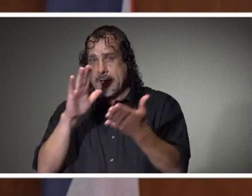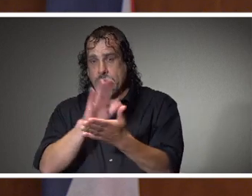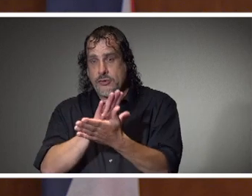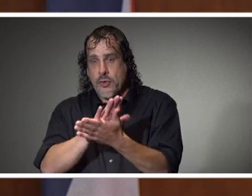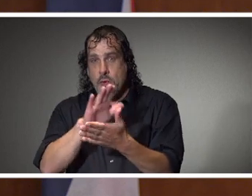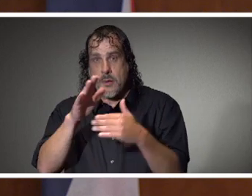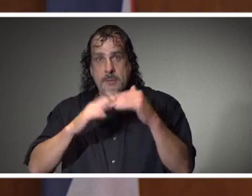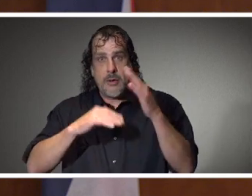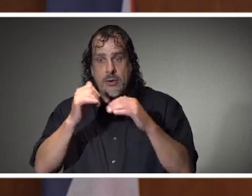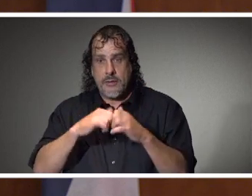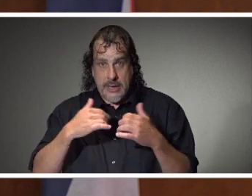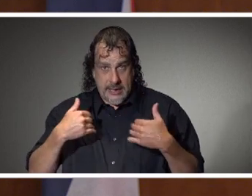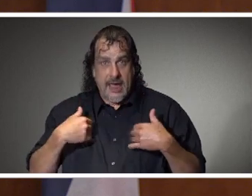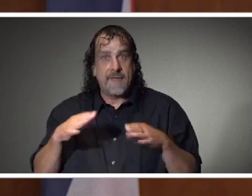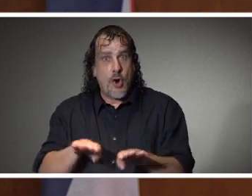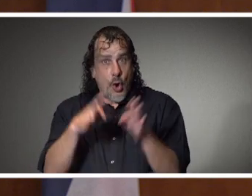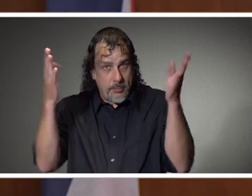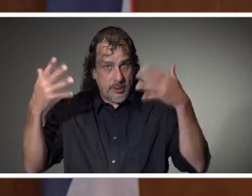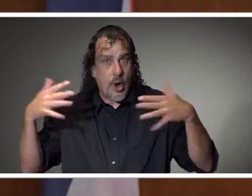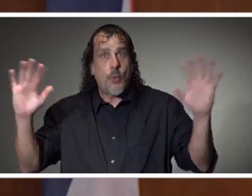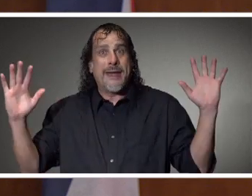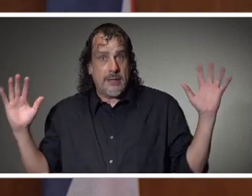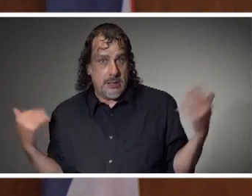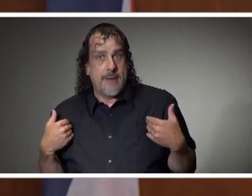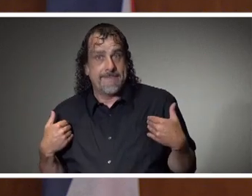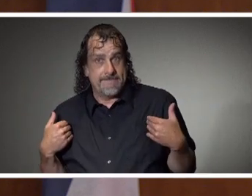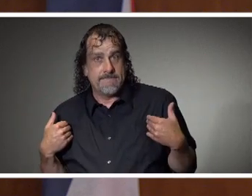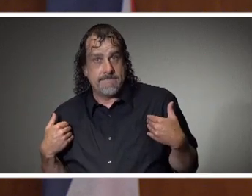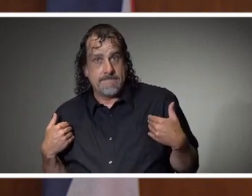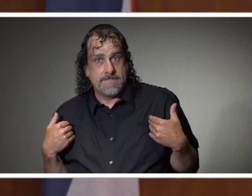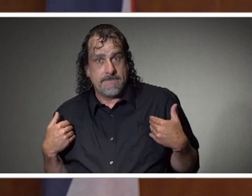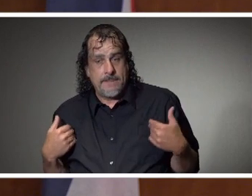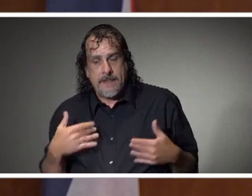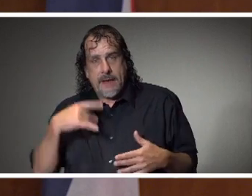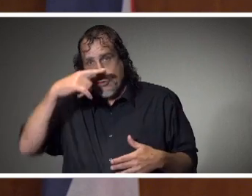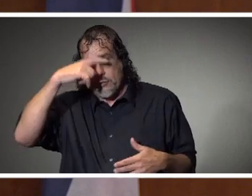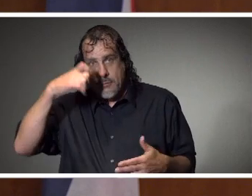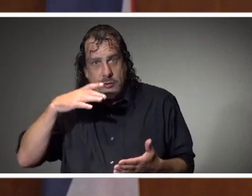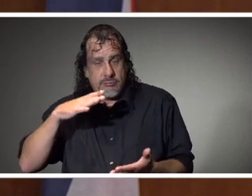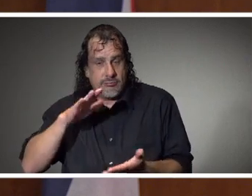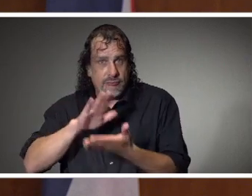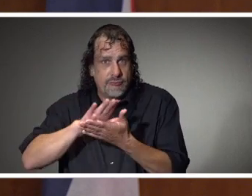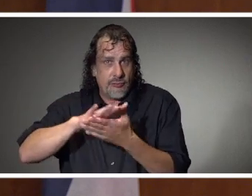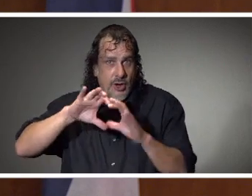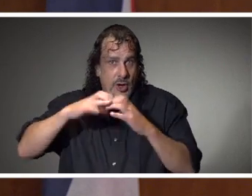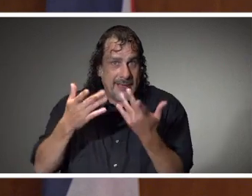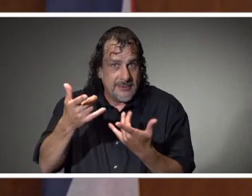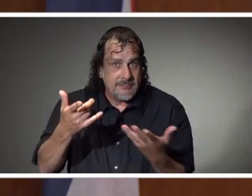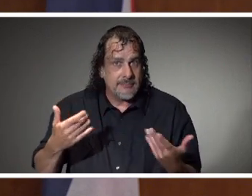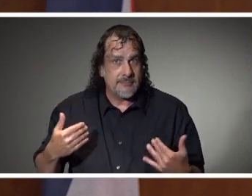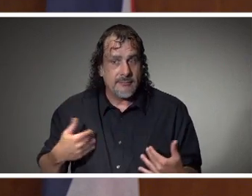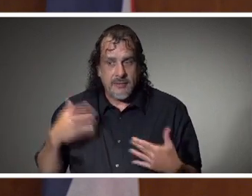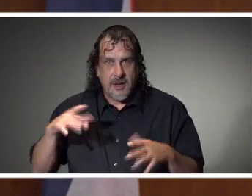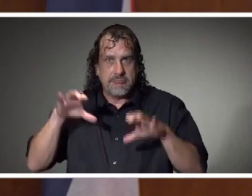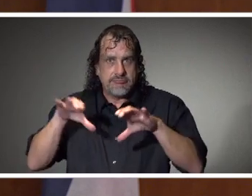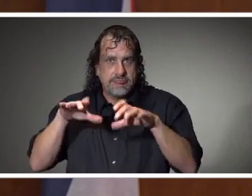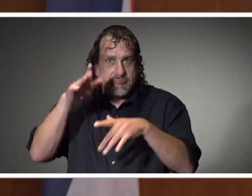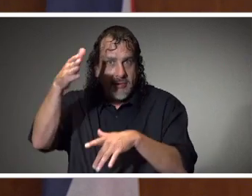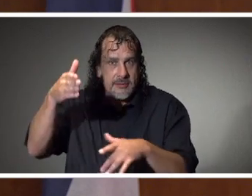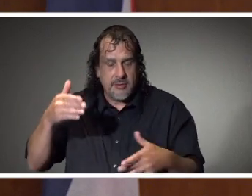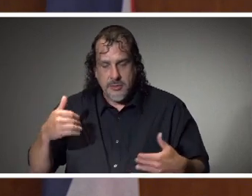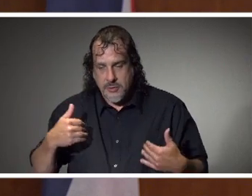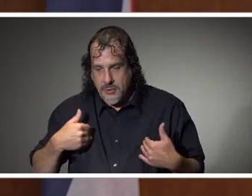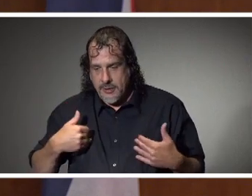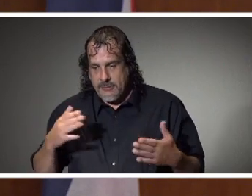that have reopened. There are summer school classes in some instances that are taking place. We have